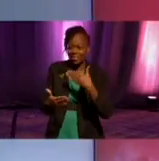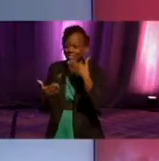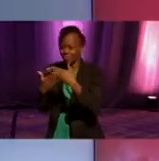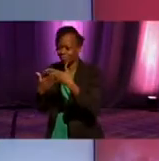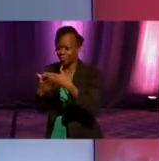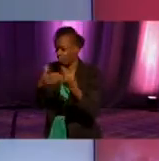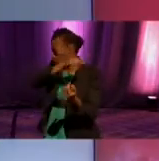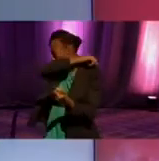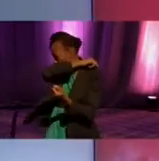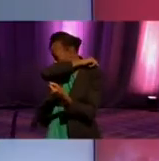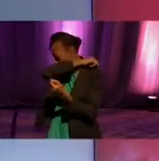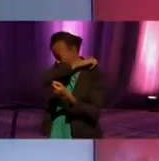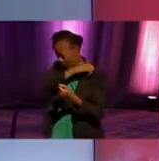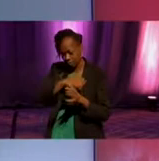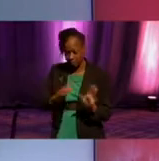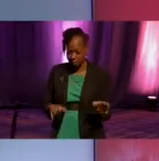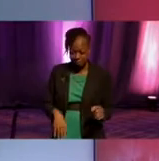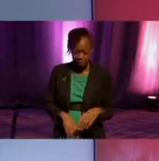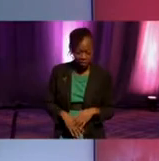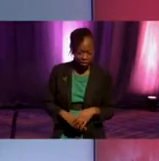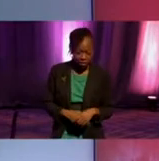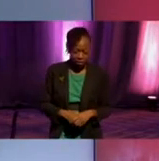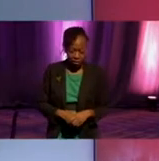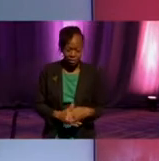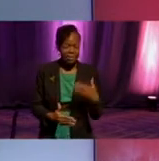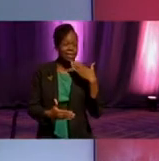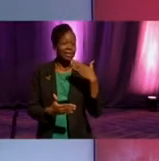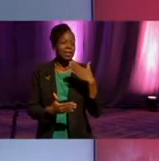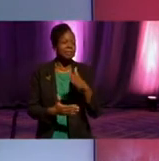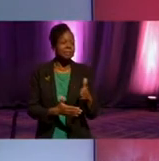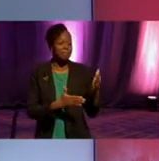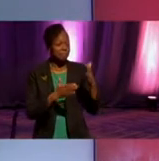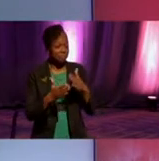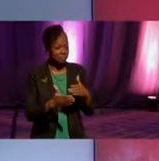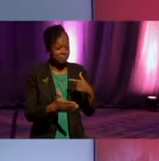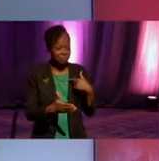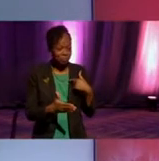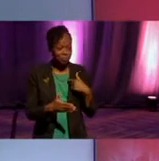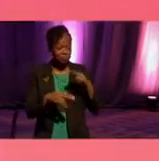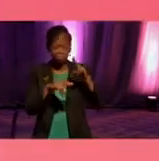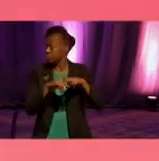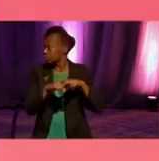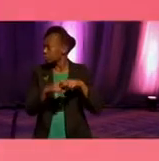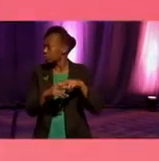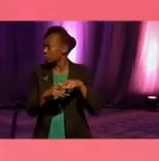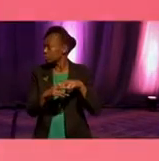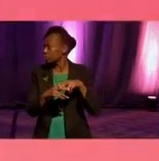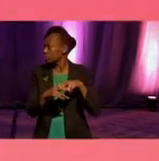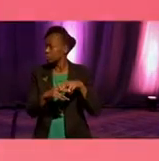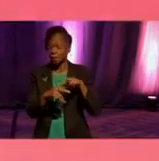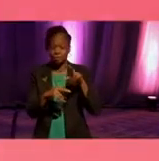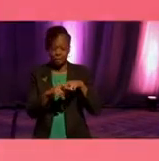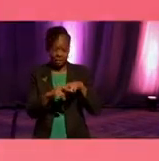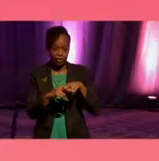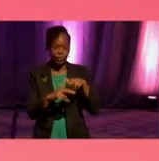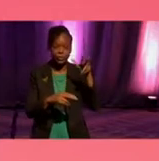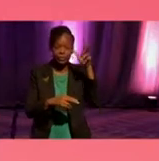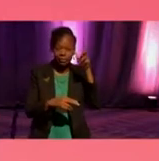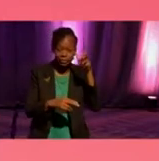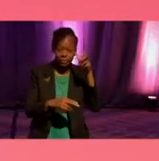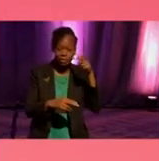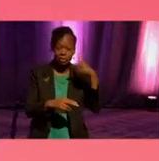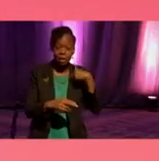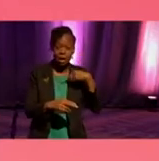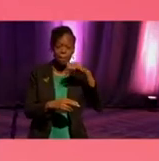you. Thank you. And Dr. Jones? So, as I've been sitting here listening, you know, I'm an obstetrician gynecologist